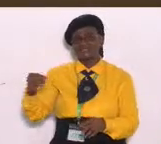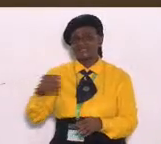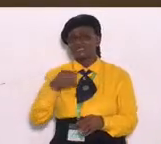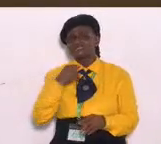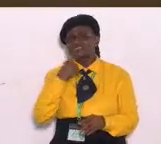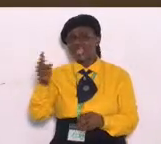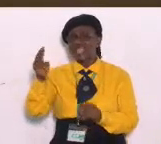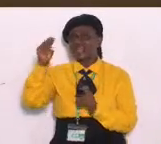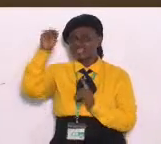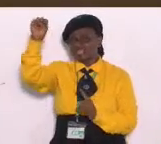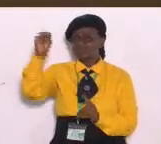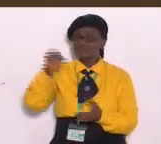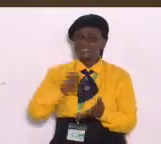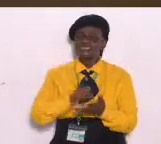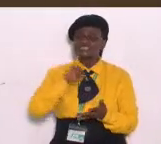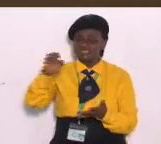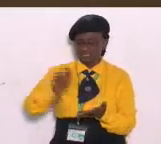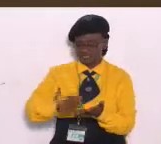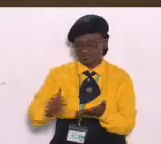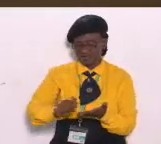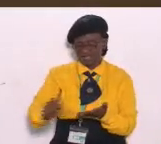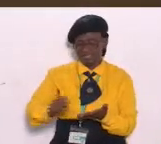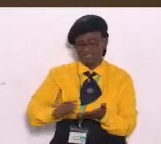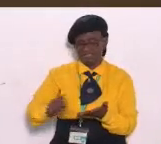it is written,